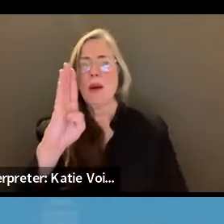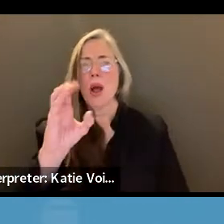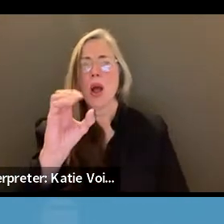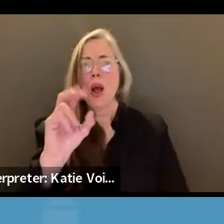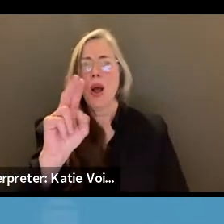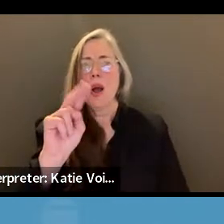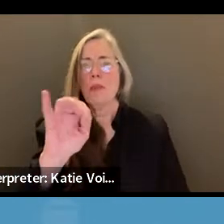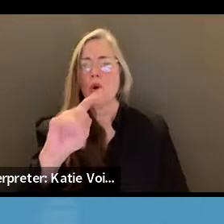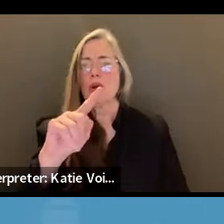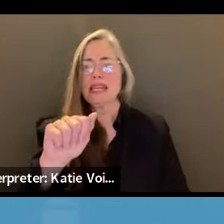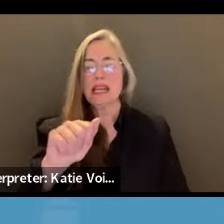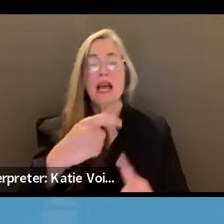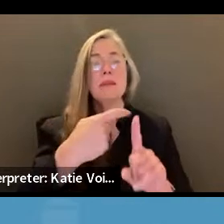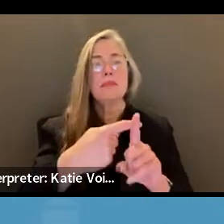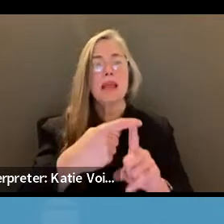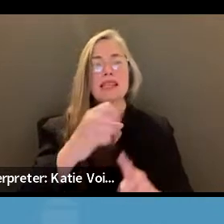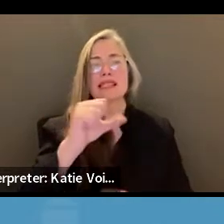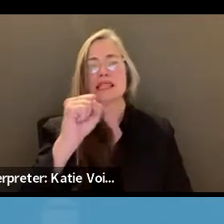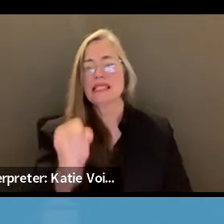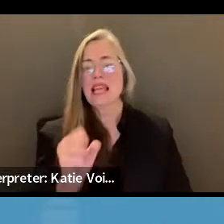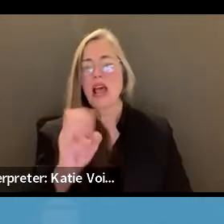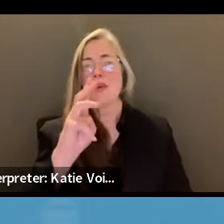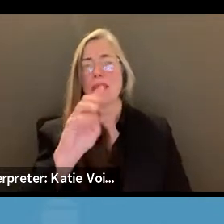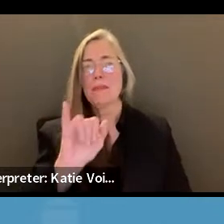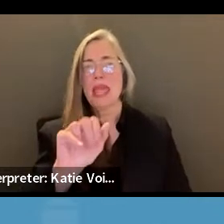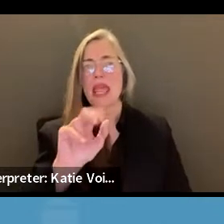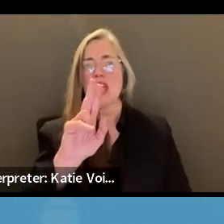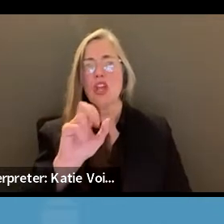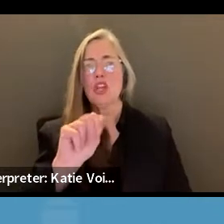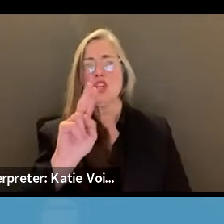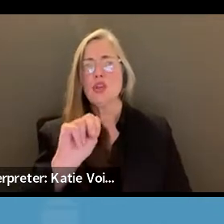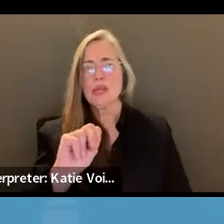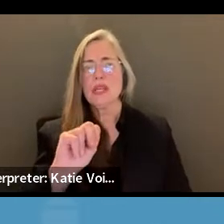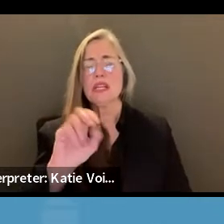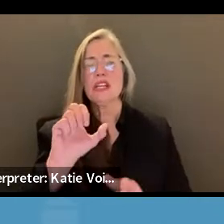South Bay Union School District. And we've been able to, they've been so